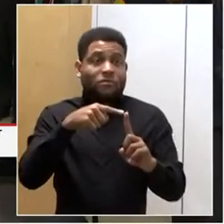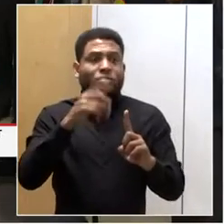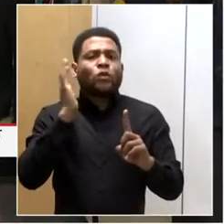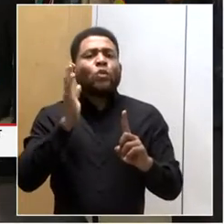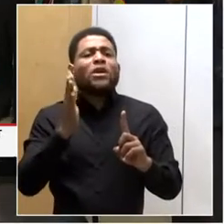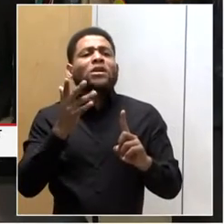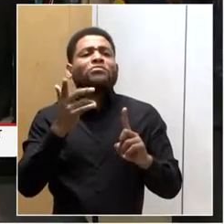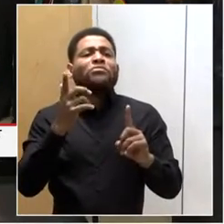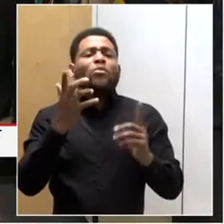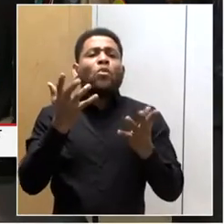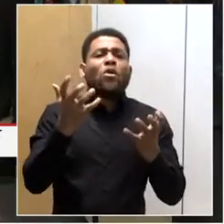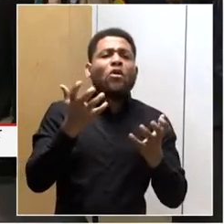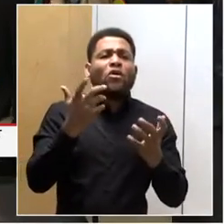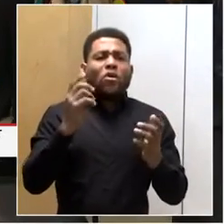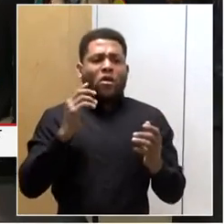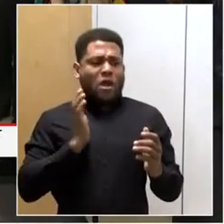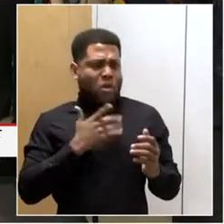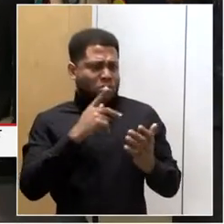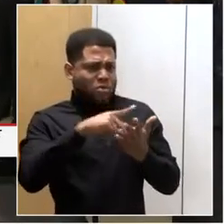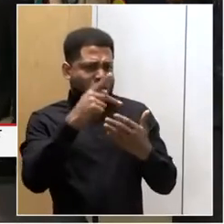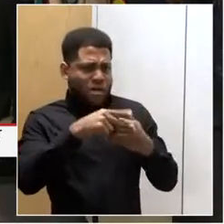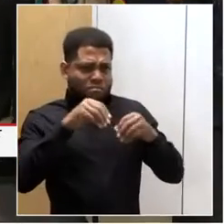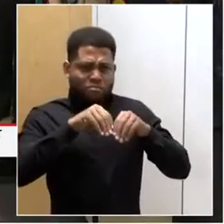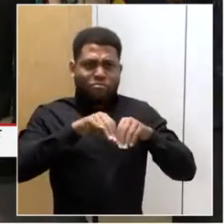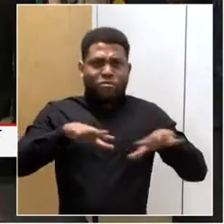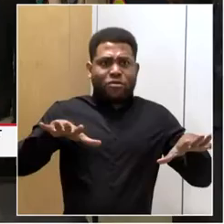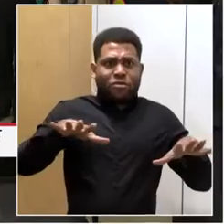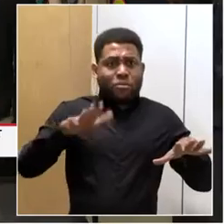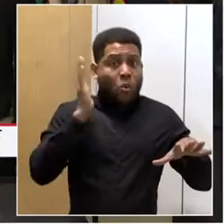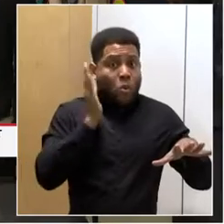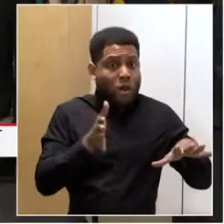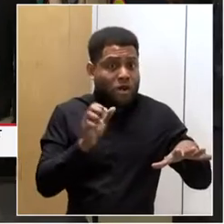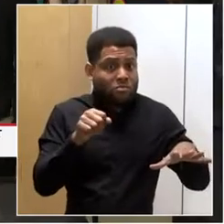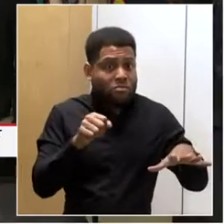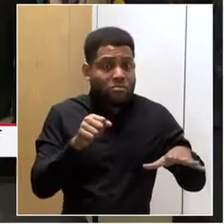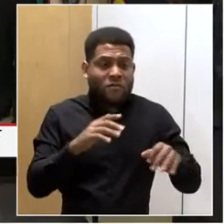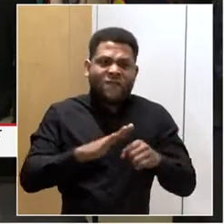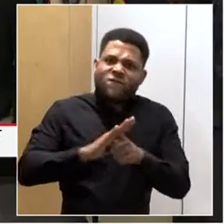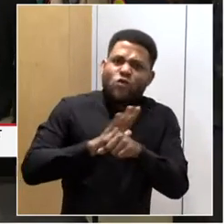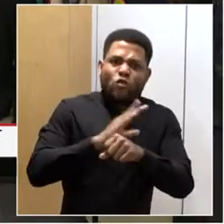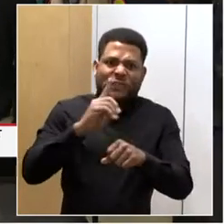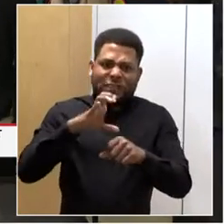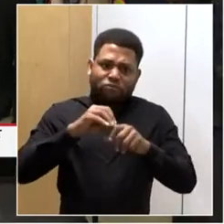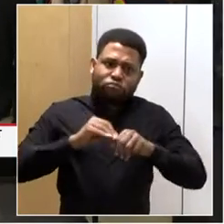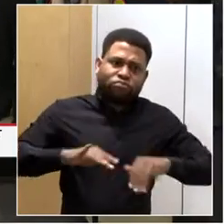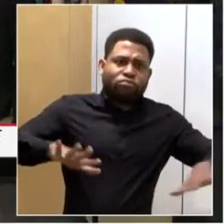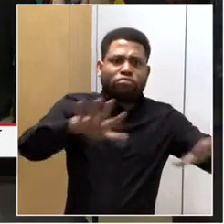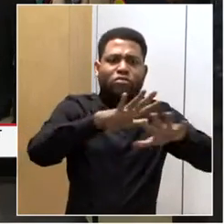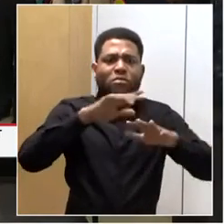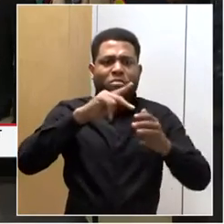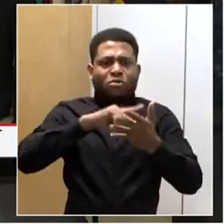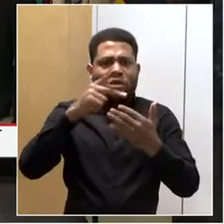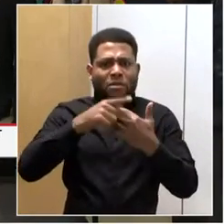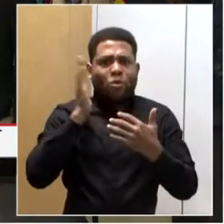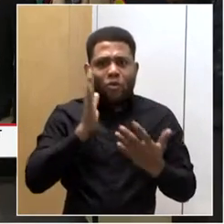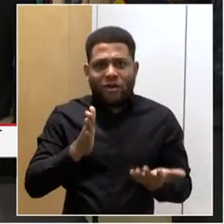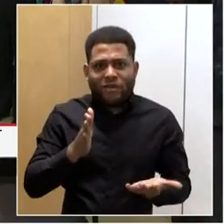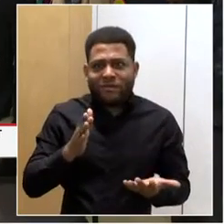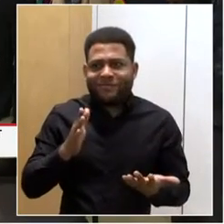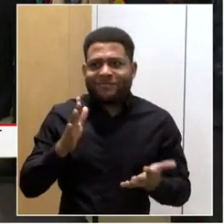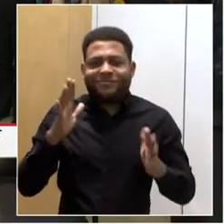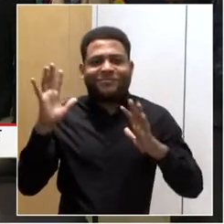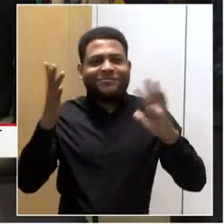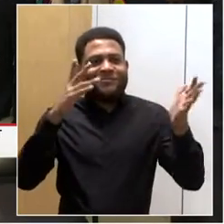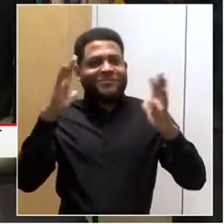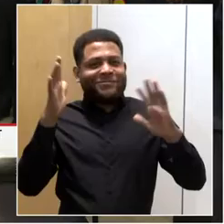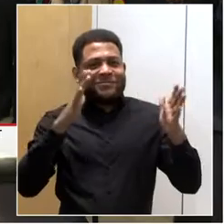this is for our city. The goal of PUPS is simple: to accelerate the permitting timeline for activation of vacant